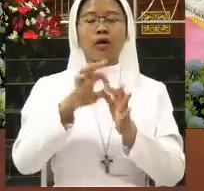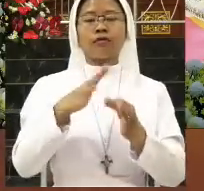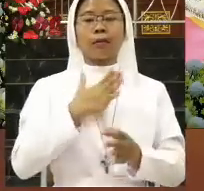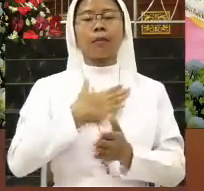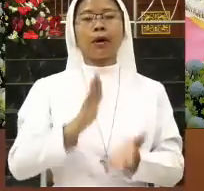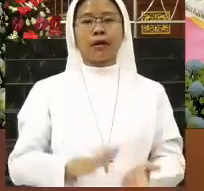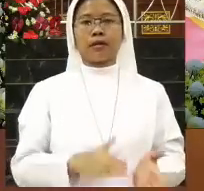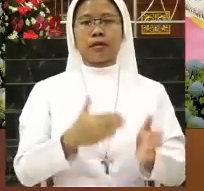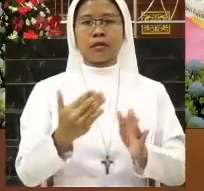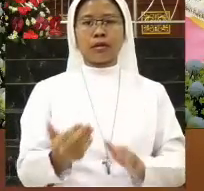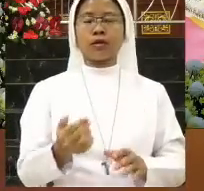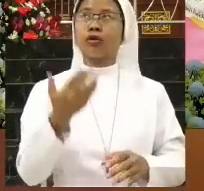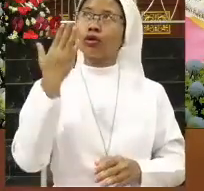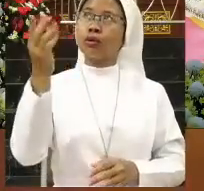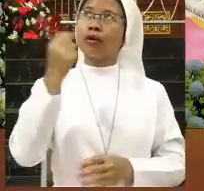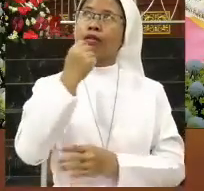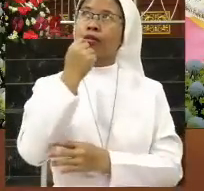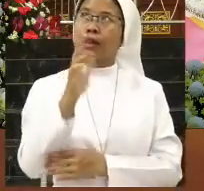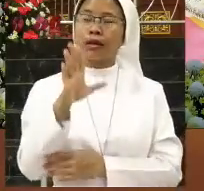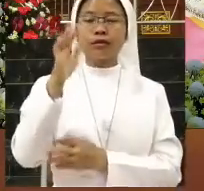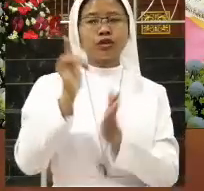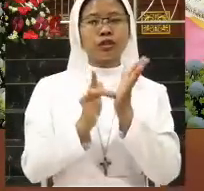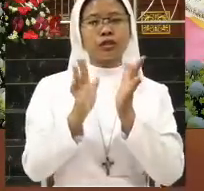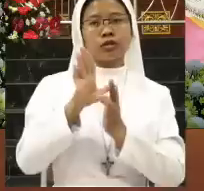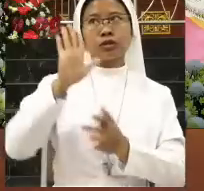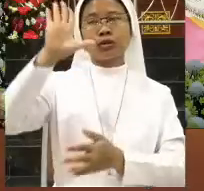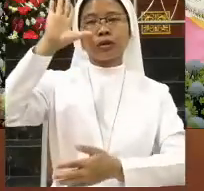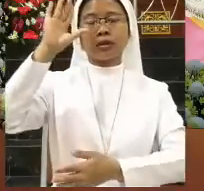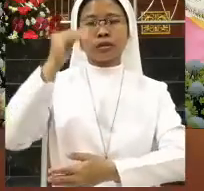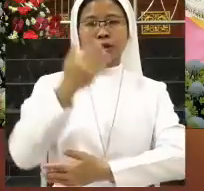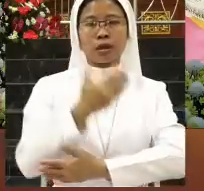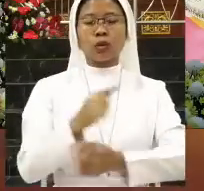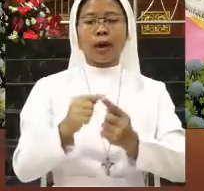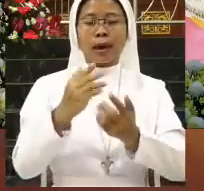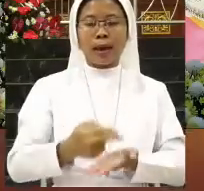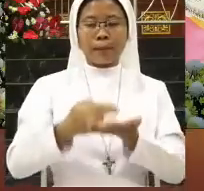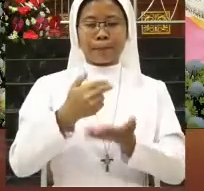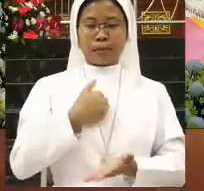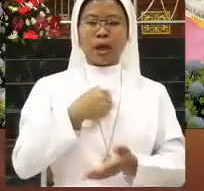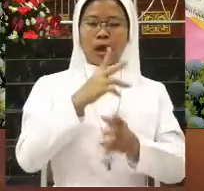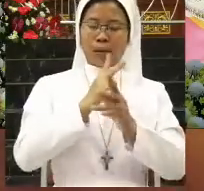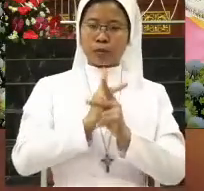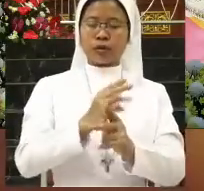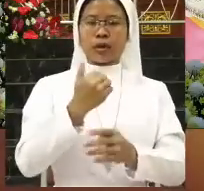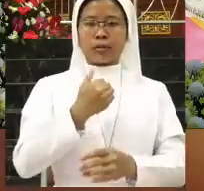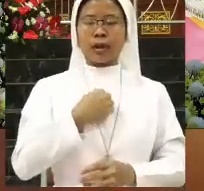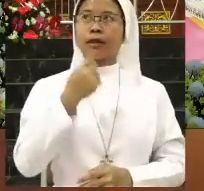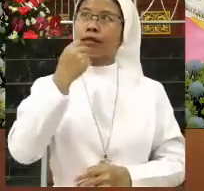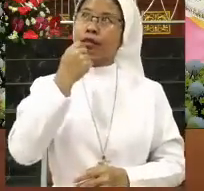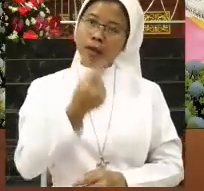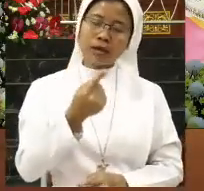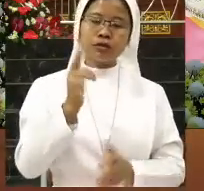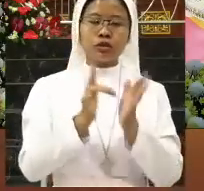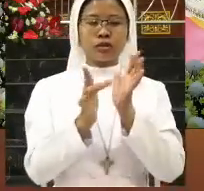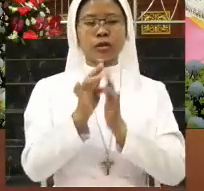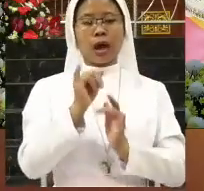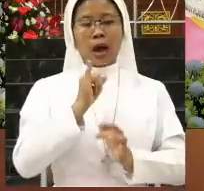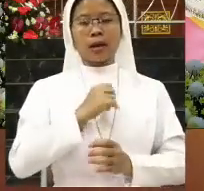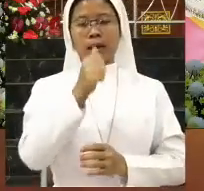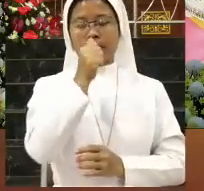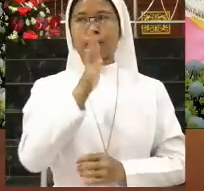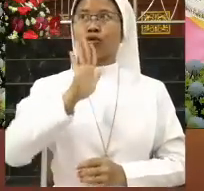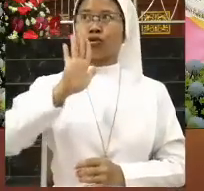my death, appear before your divine Son to help me and defend me. Tell him that I am your